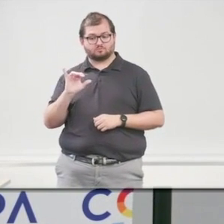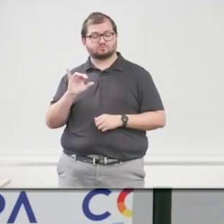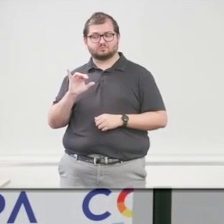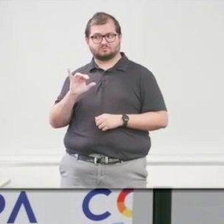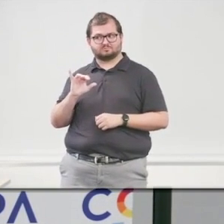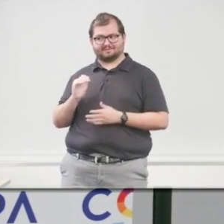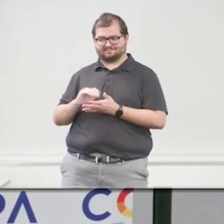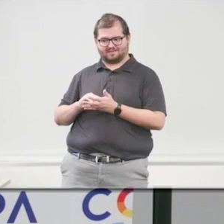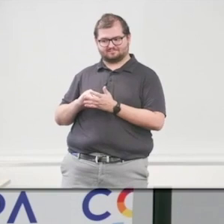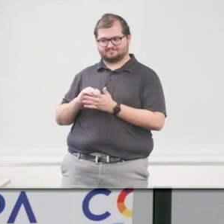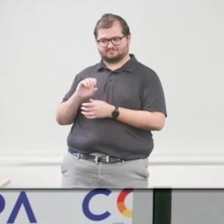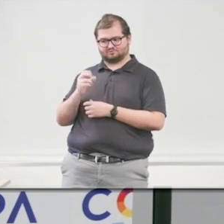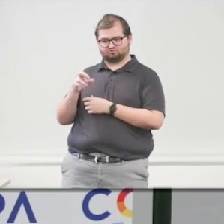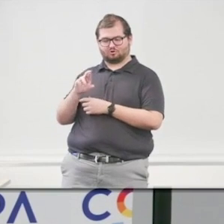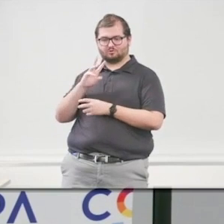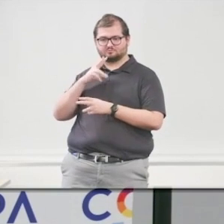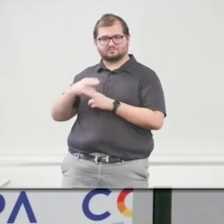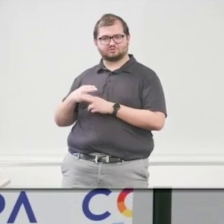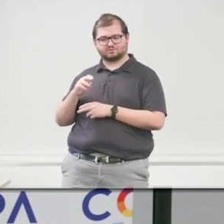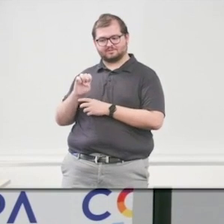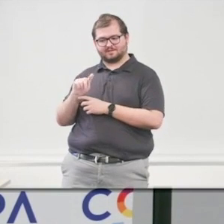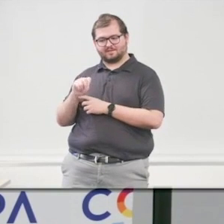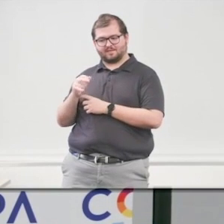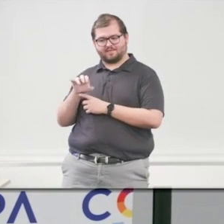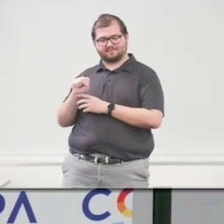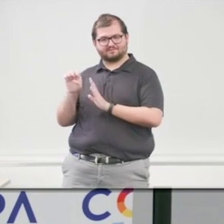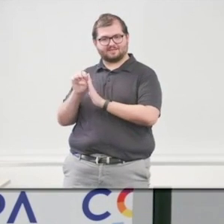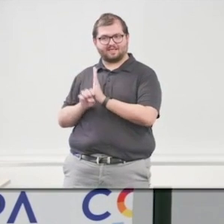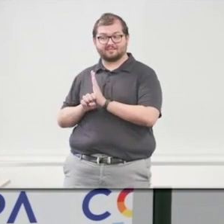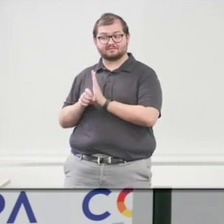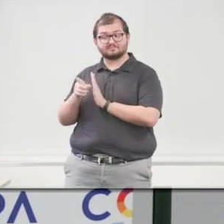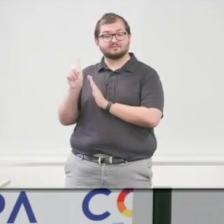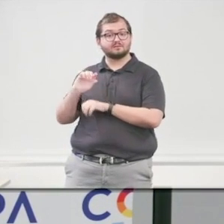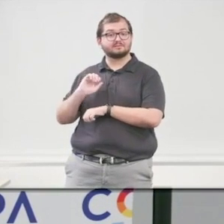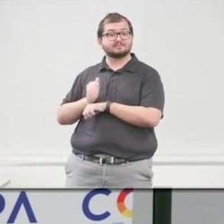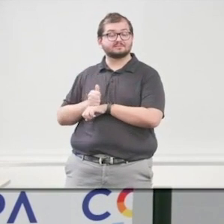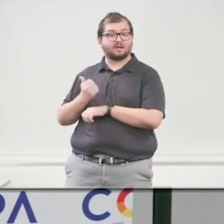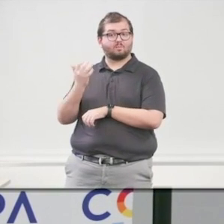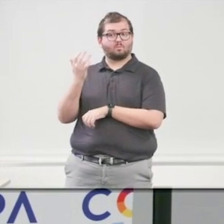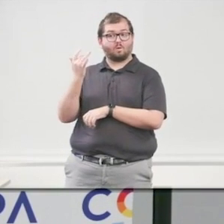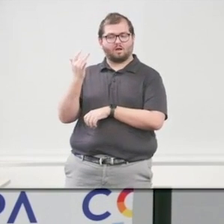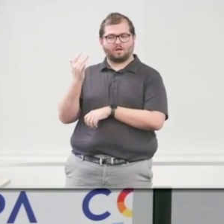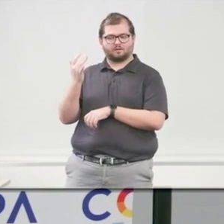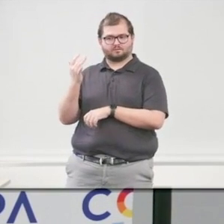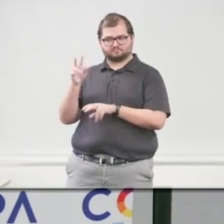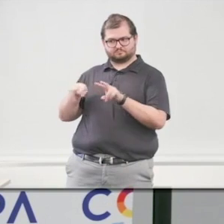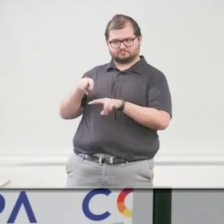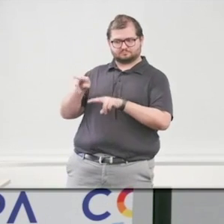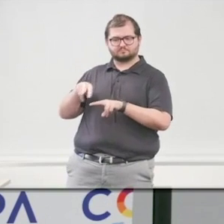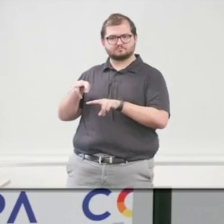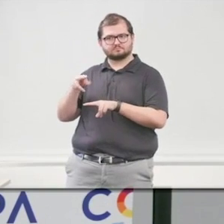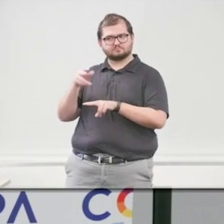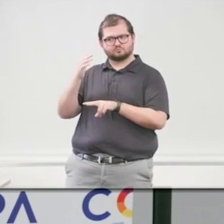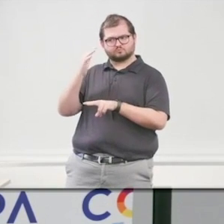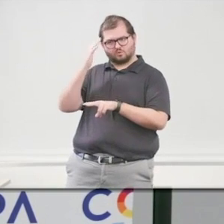had mentioned, making sure that those ethical guidelines are in place and monitored regularly. I think that is